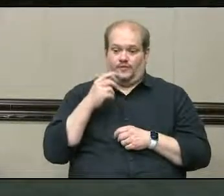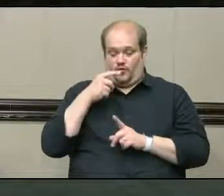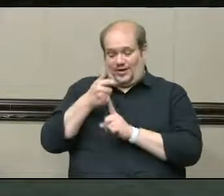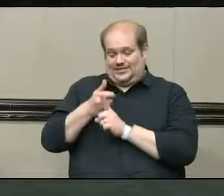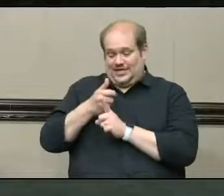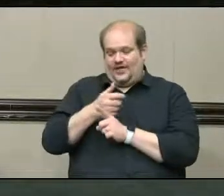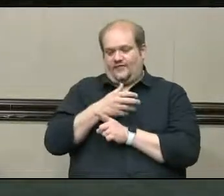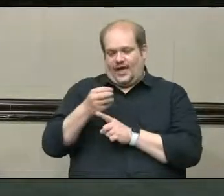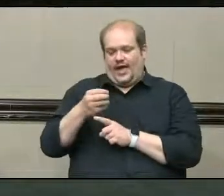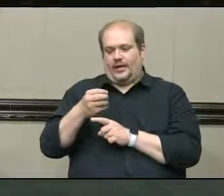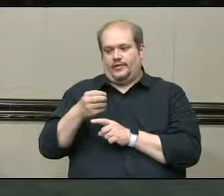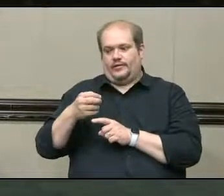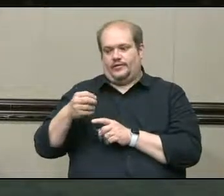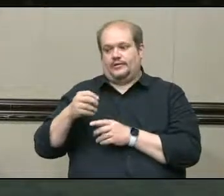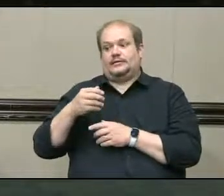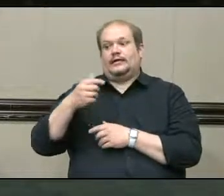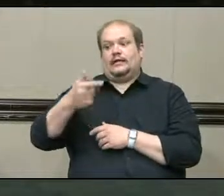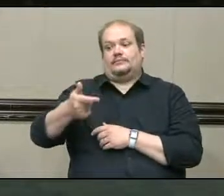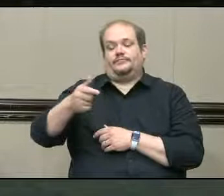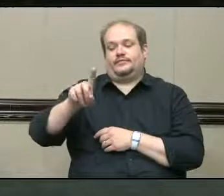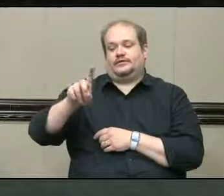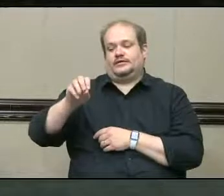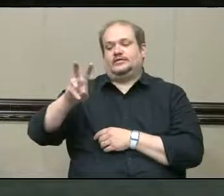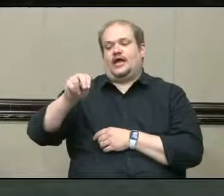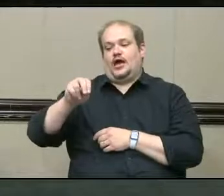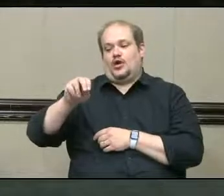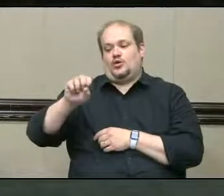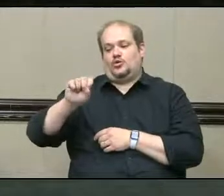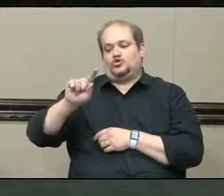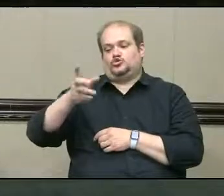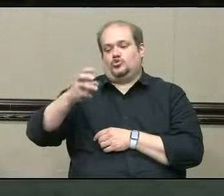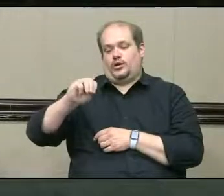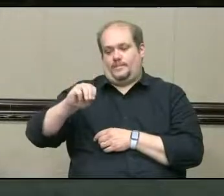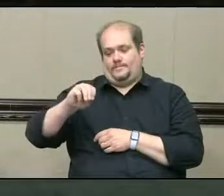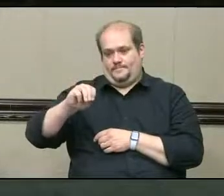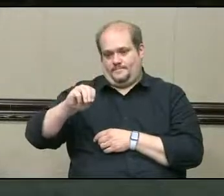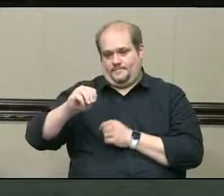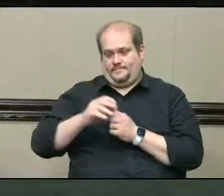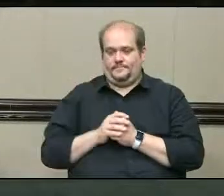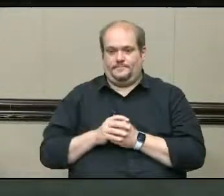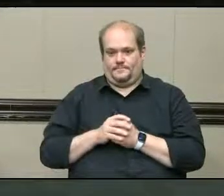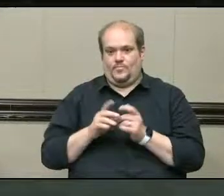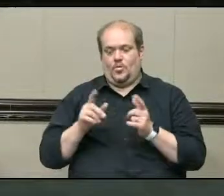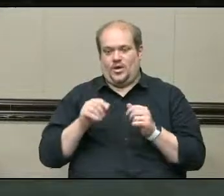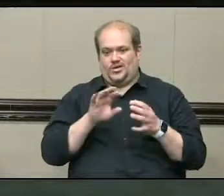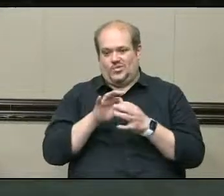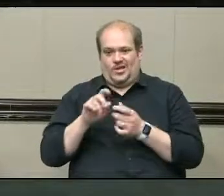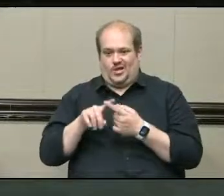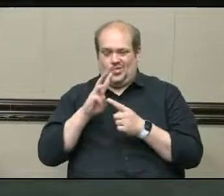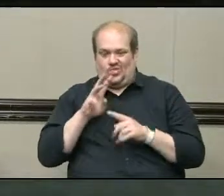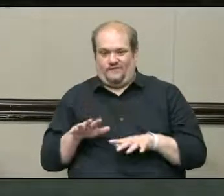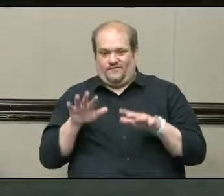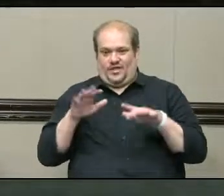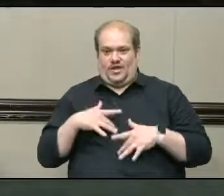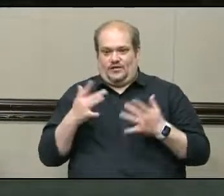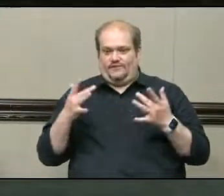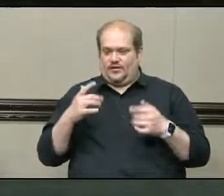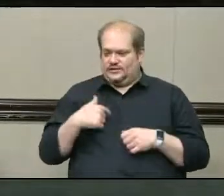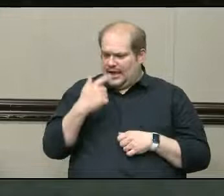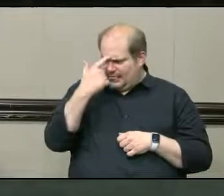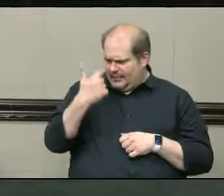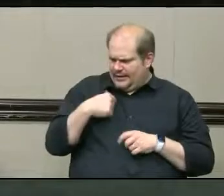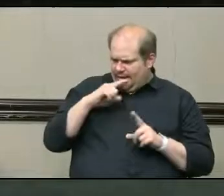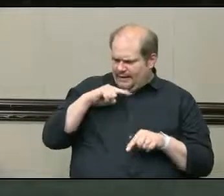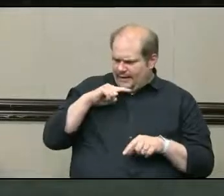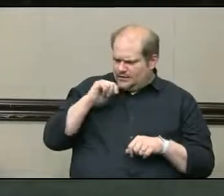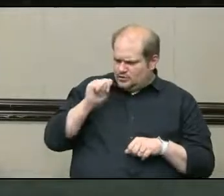downstream, when it comes to any kind of flooding events. And I think I answered all of those on there. I think that's pretty good.